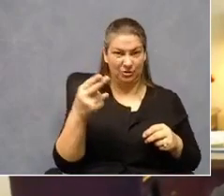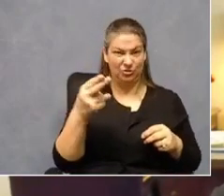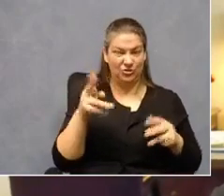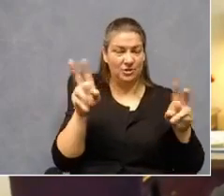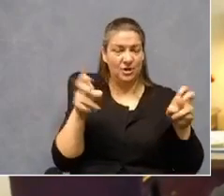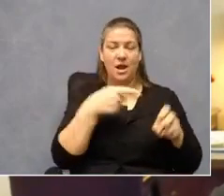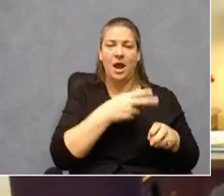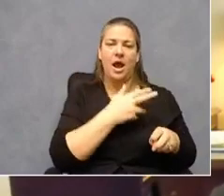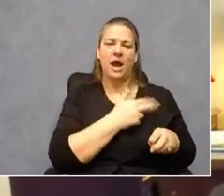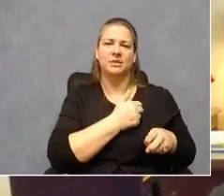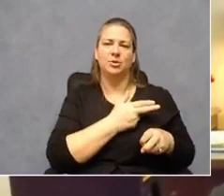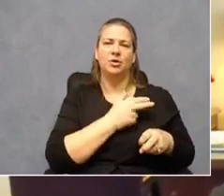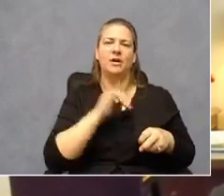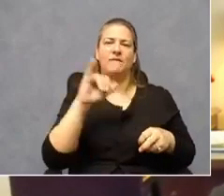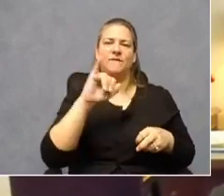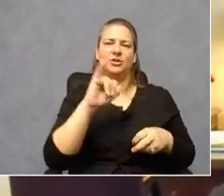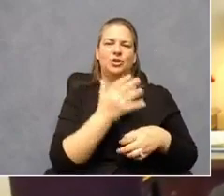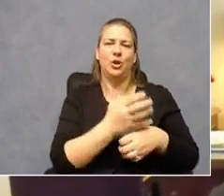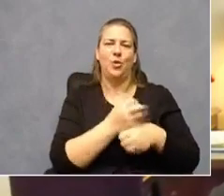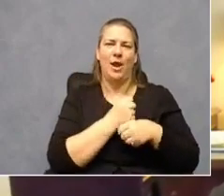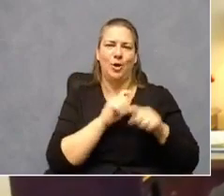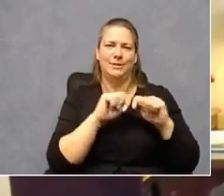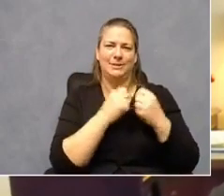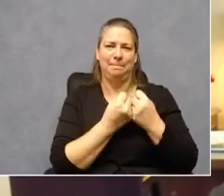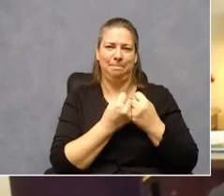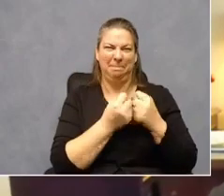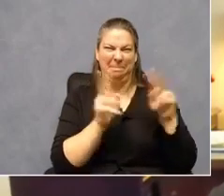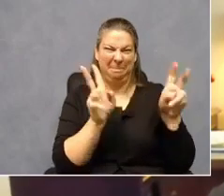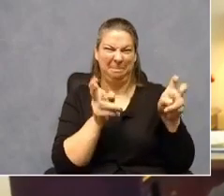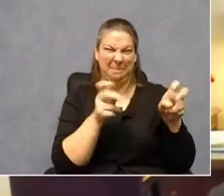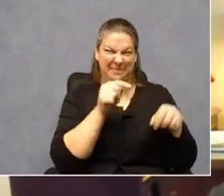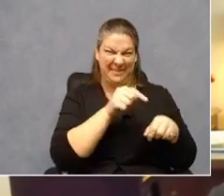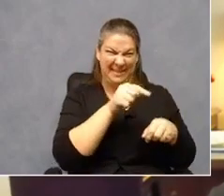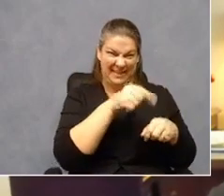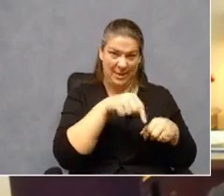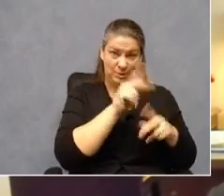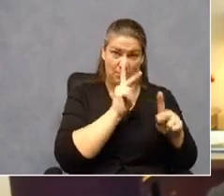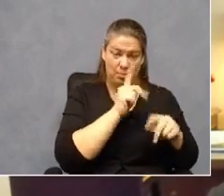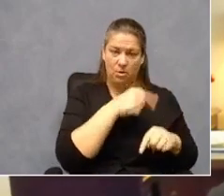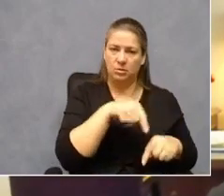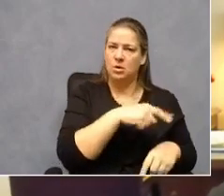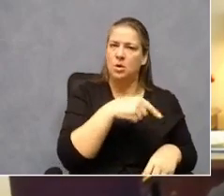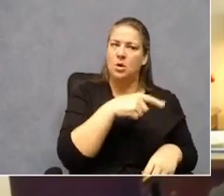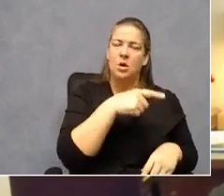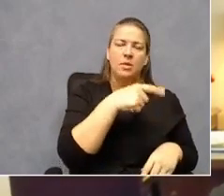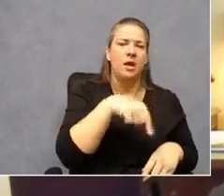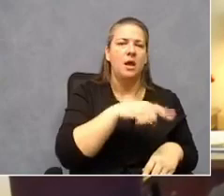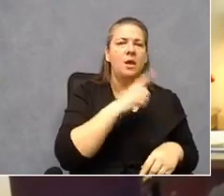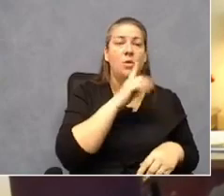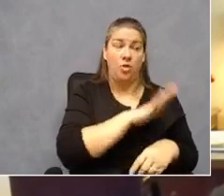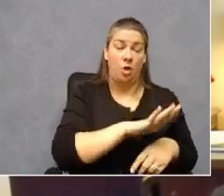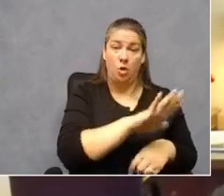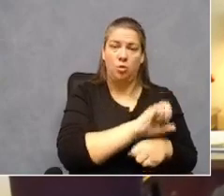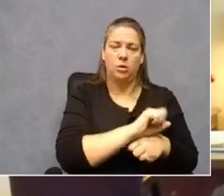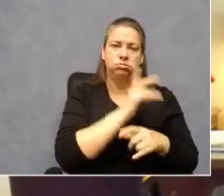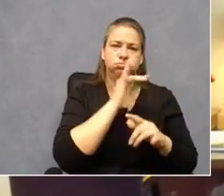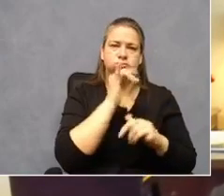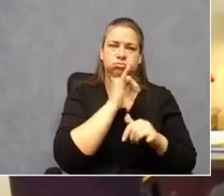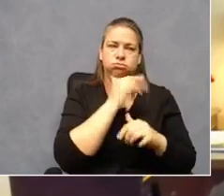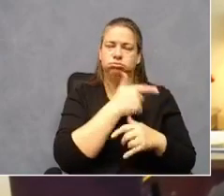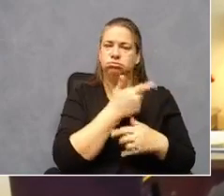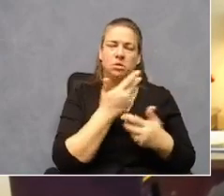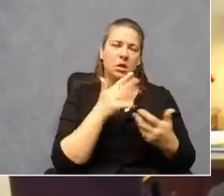folks have done yeoman's work, heroic work in working with